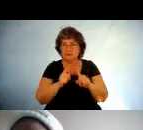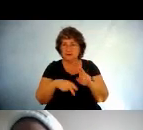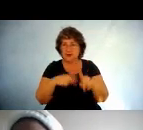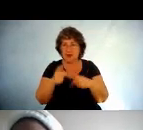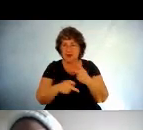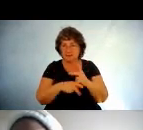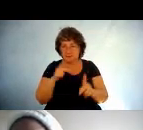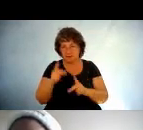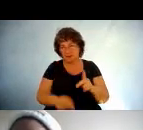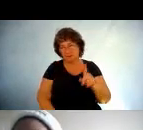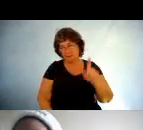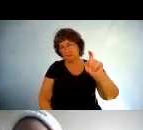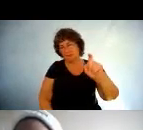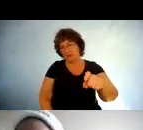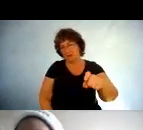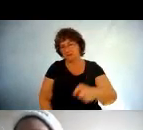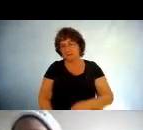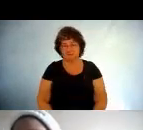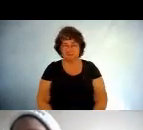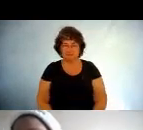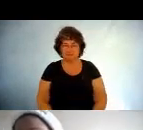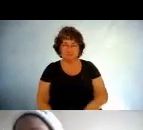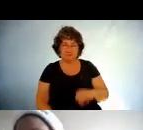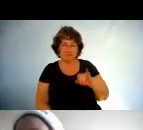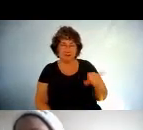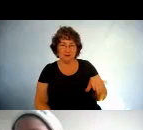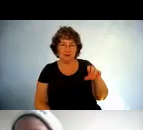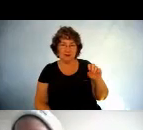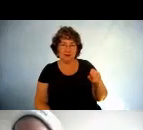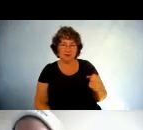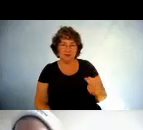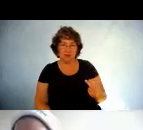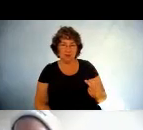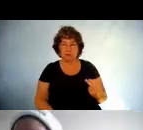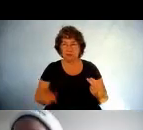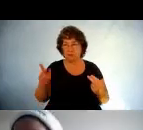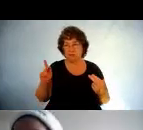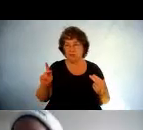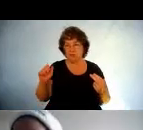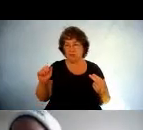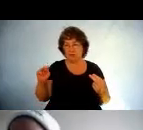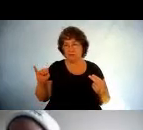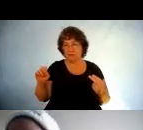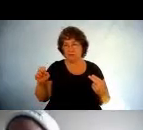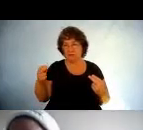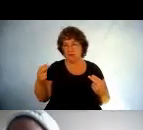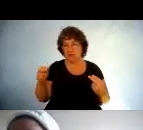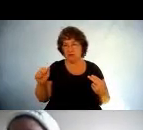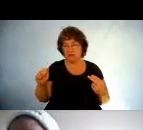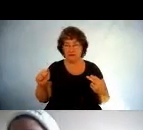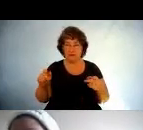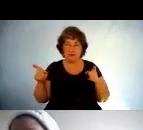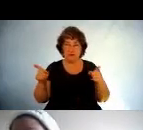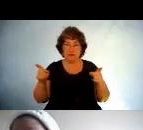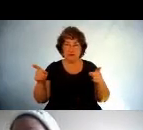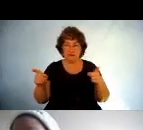Josh or Kamisha, would you like to answer that question? What was it? Were you in special education, and do you have any thoughts about